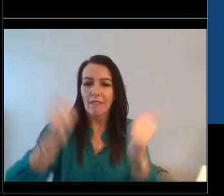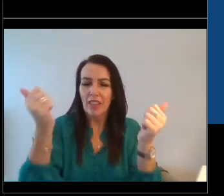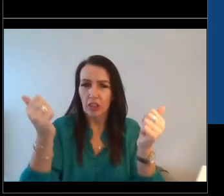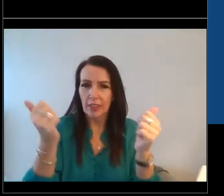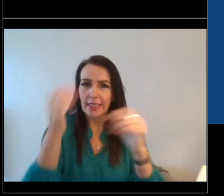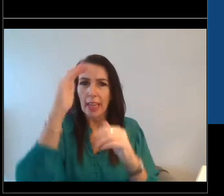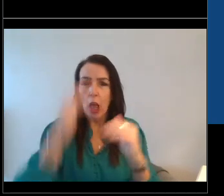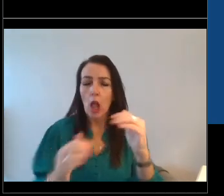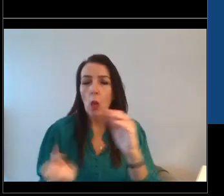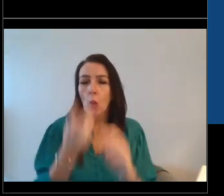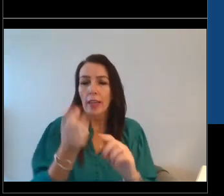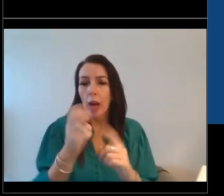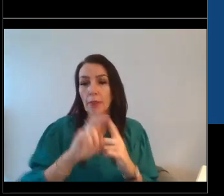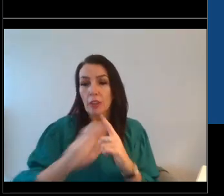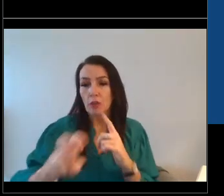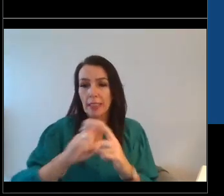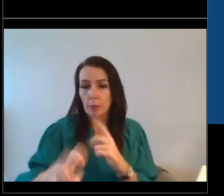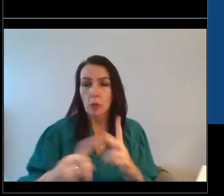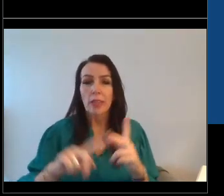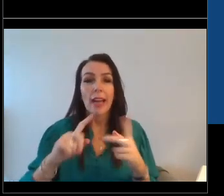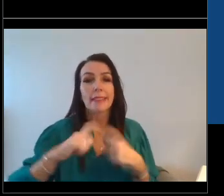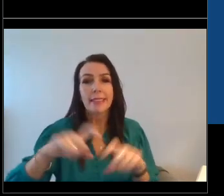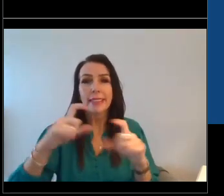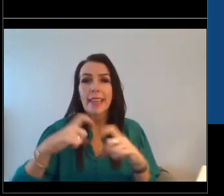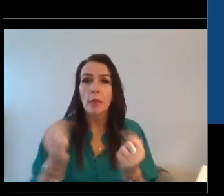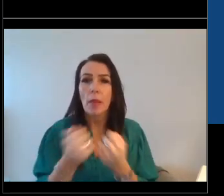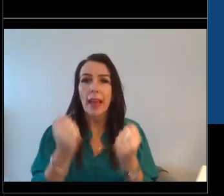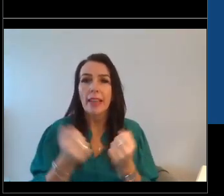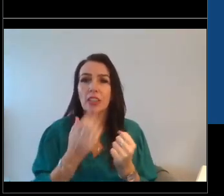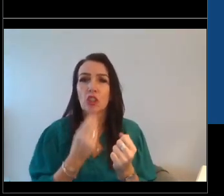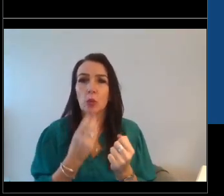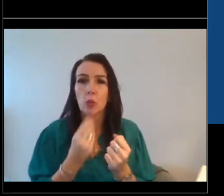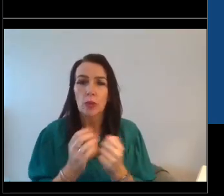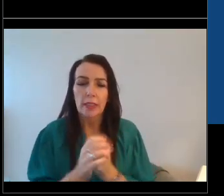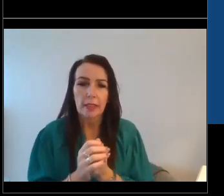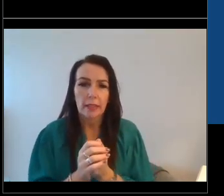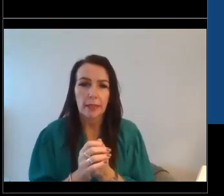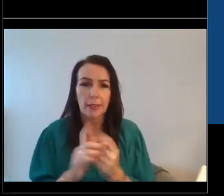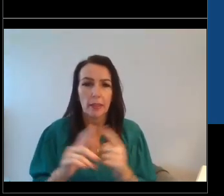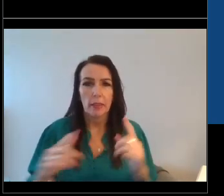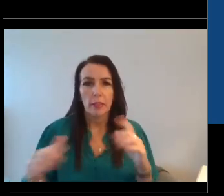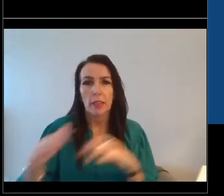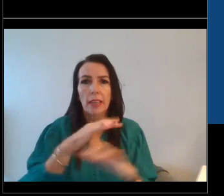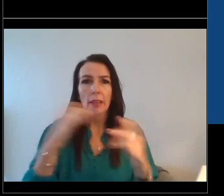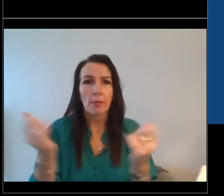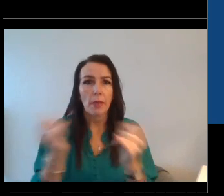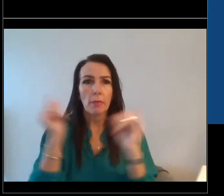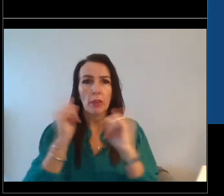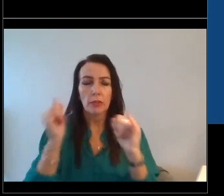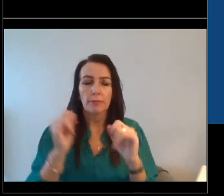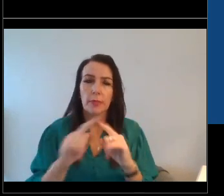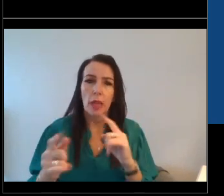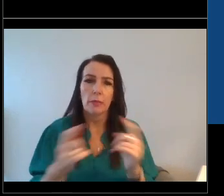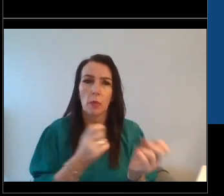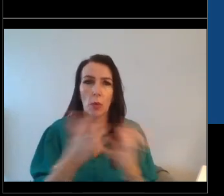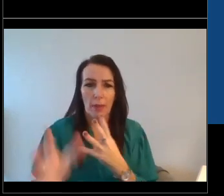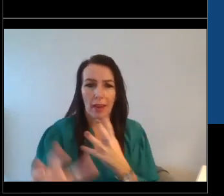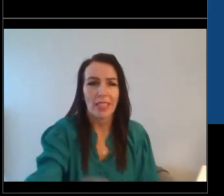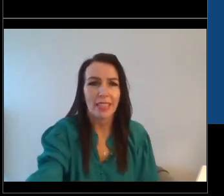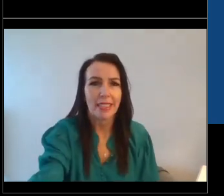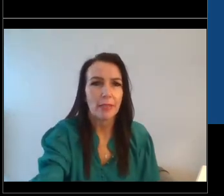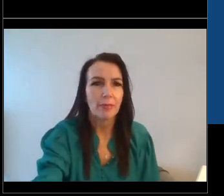carbon transport, and sustainable energy use. We aim to address the climate emergency and deliver the wider benefits of clean energy